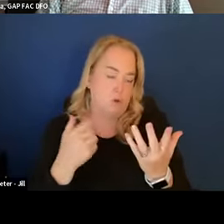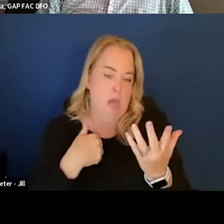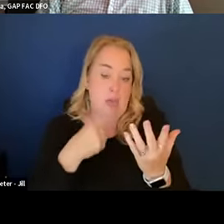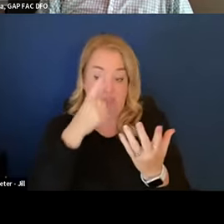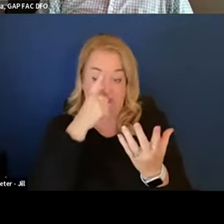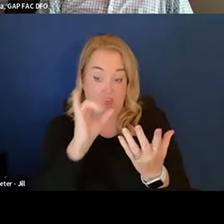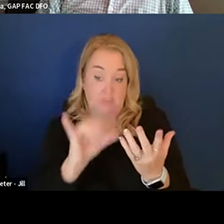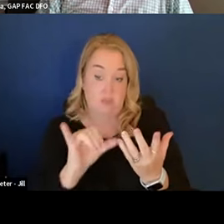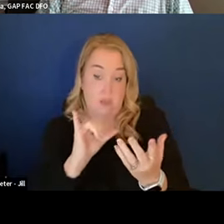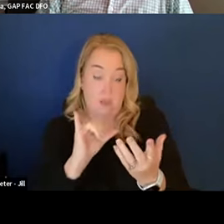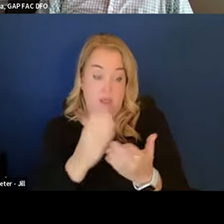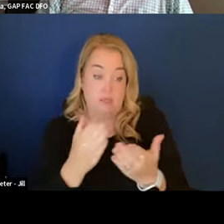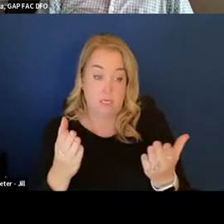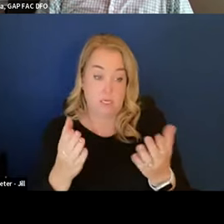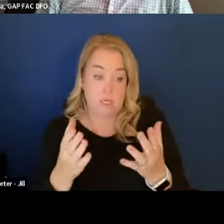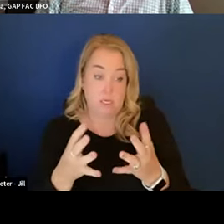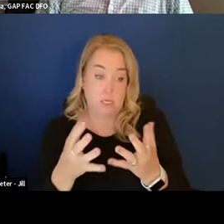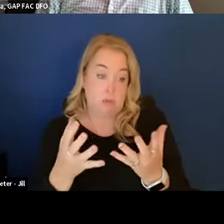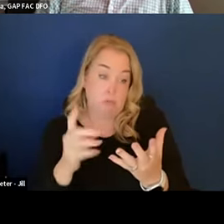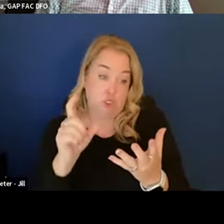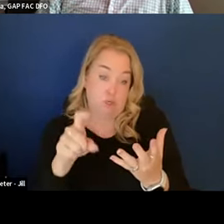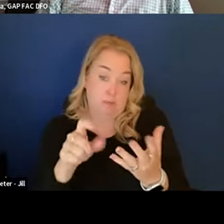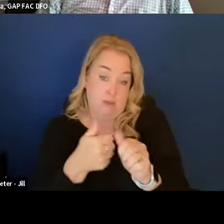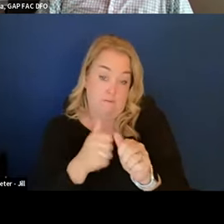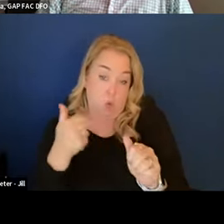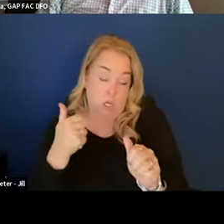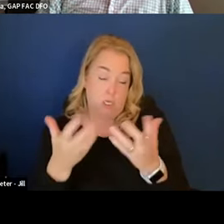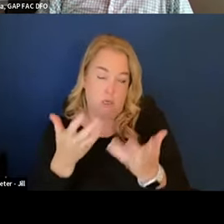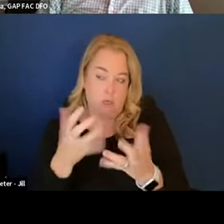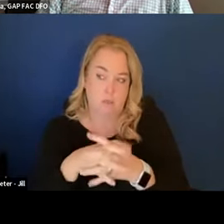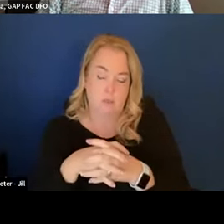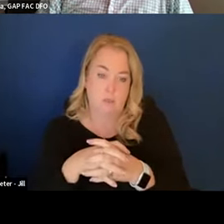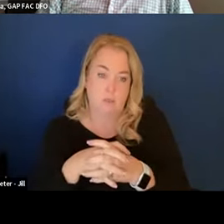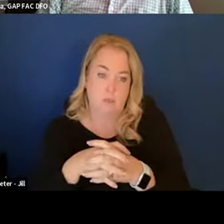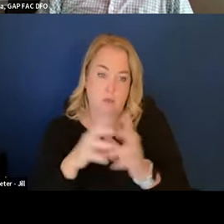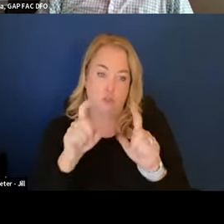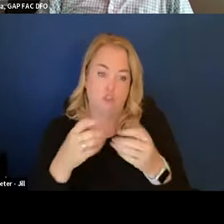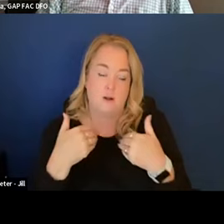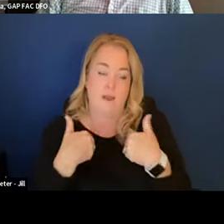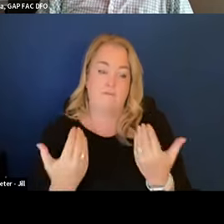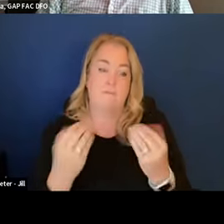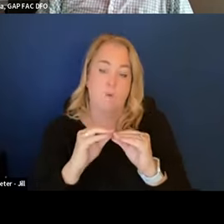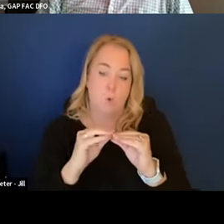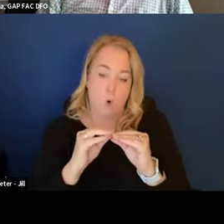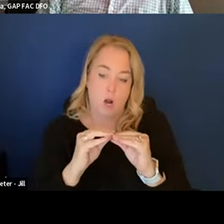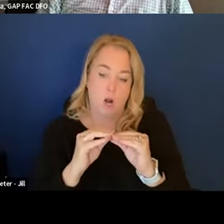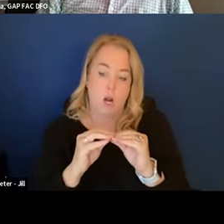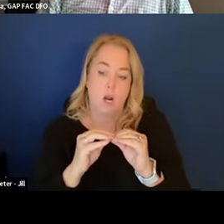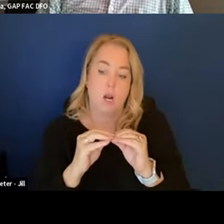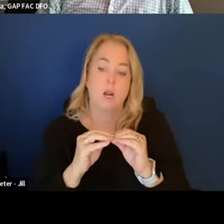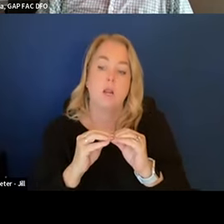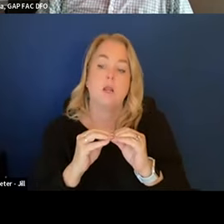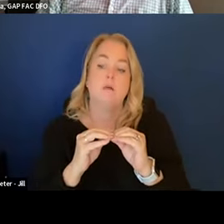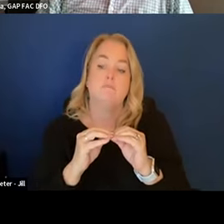types of things should be avoided, honestly. There should be more of a push